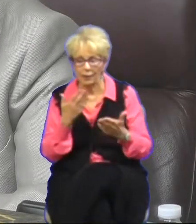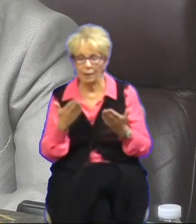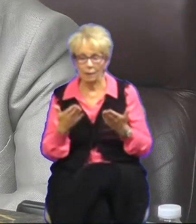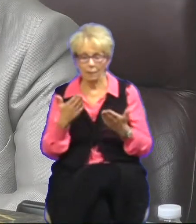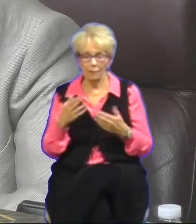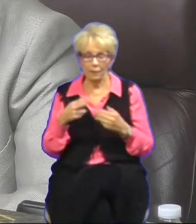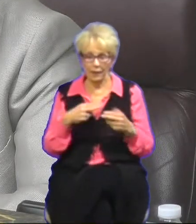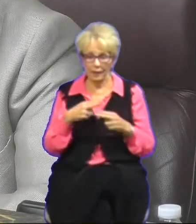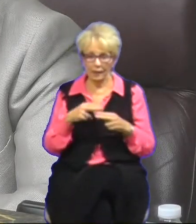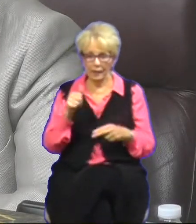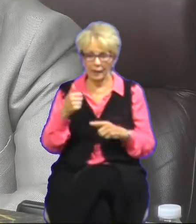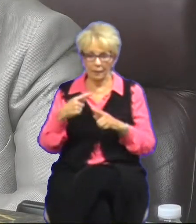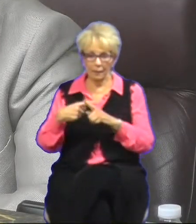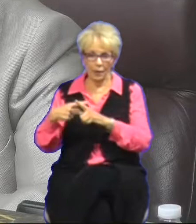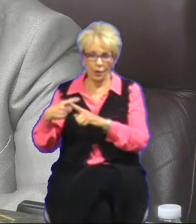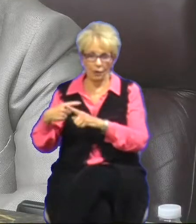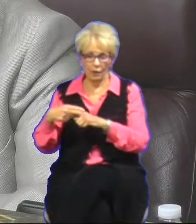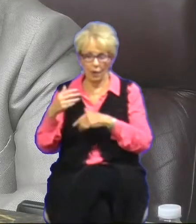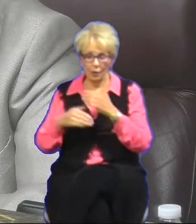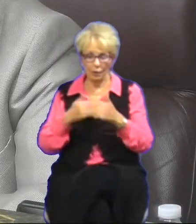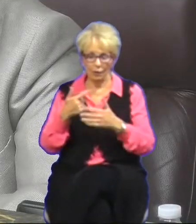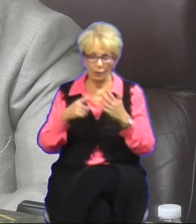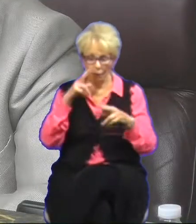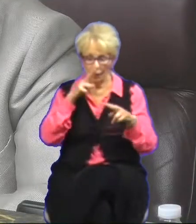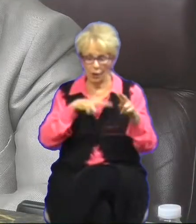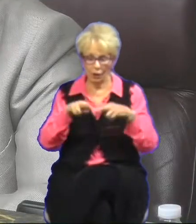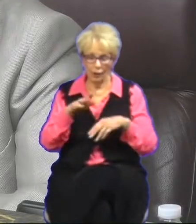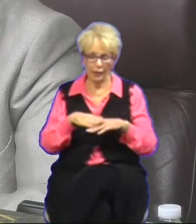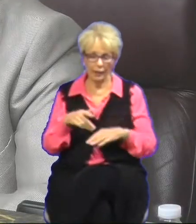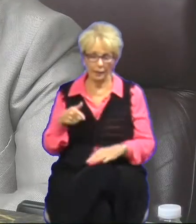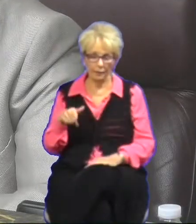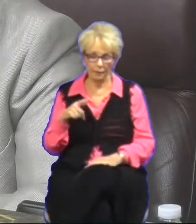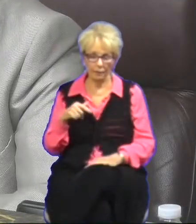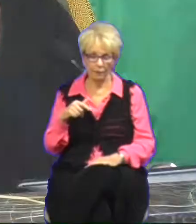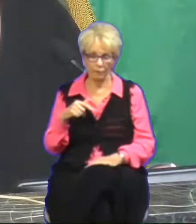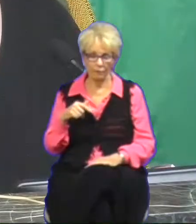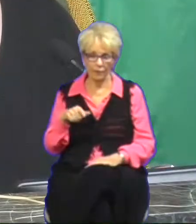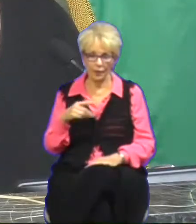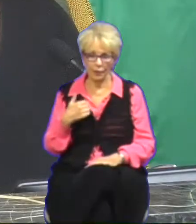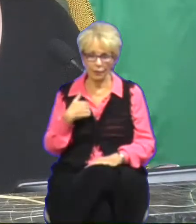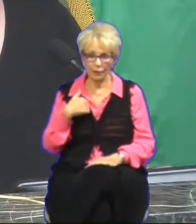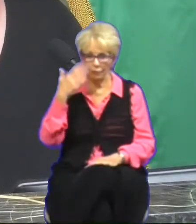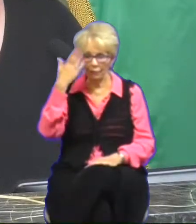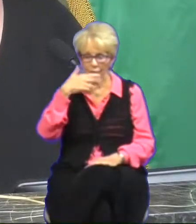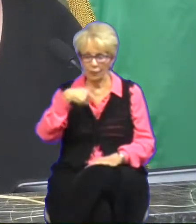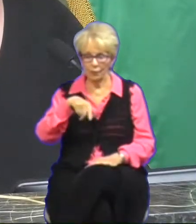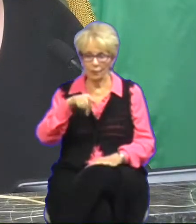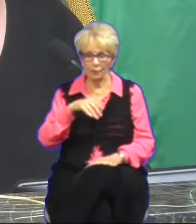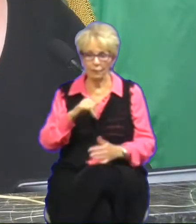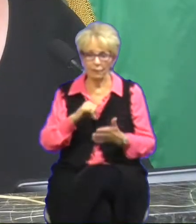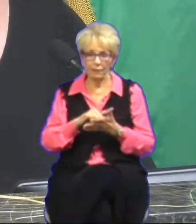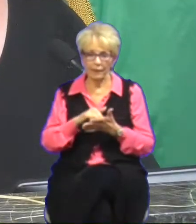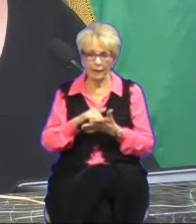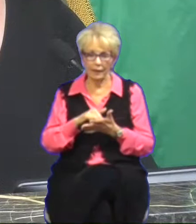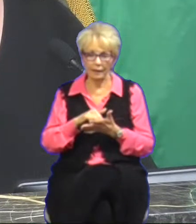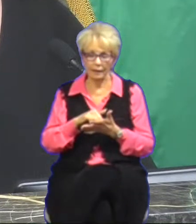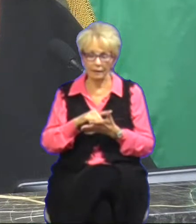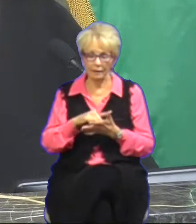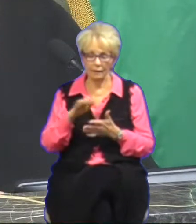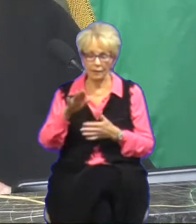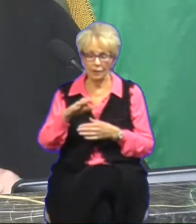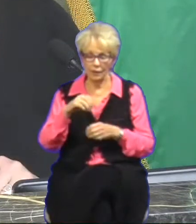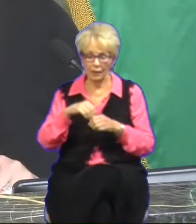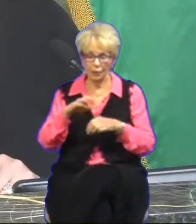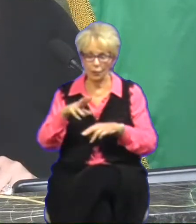probably about a 10-month process is what we're looking at. And so you have before you, and this was laid at your seat